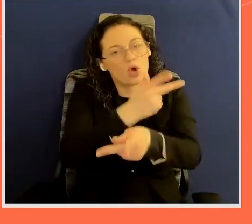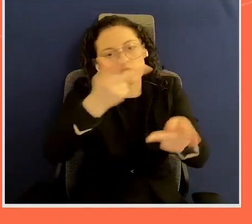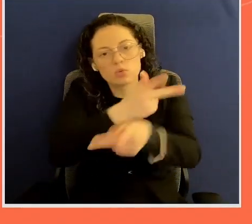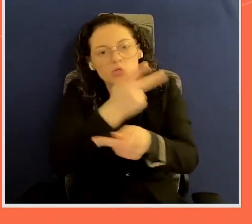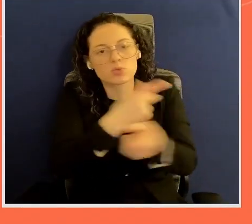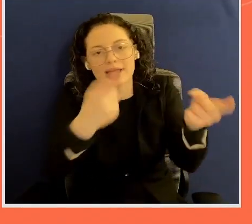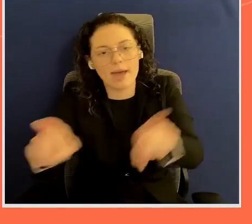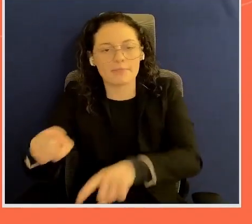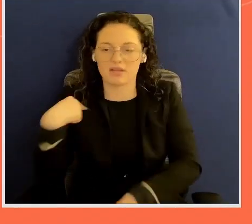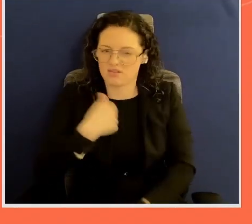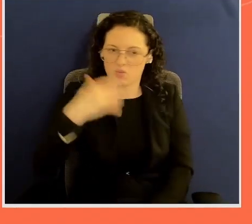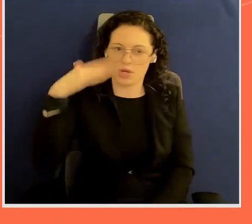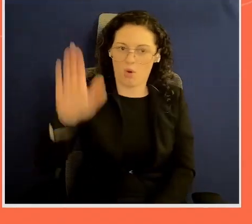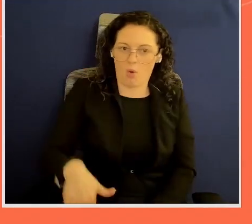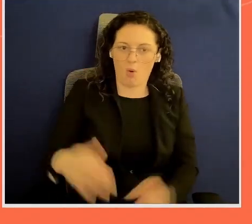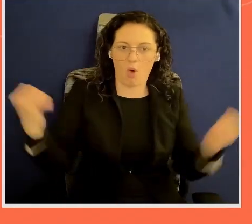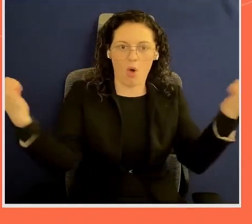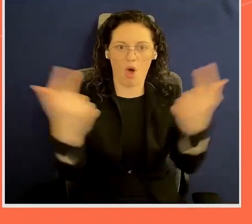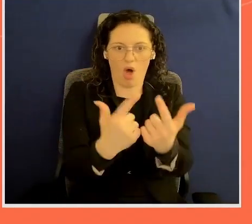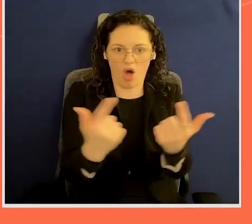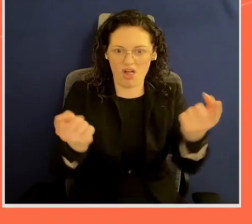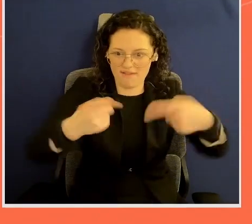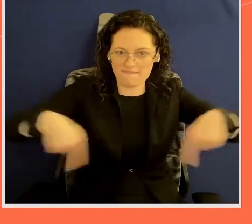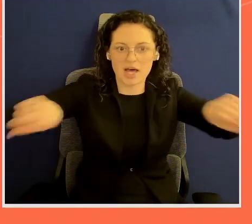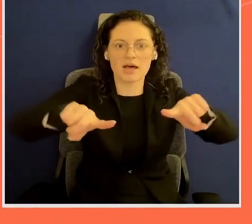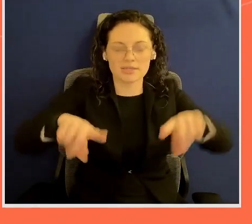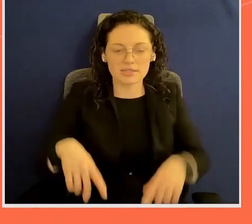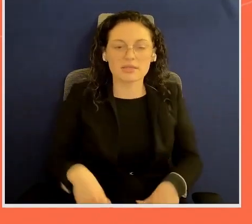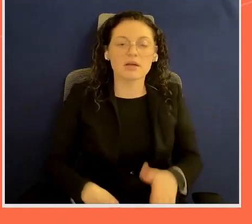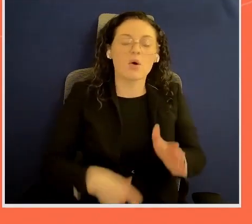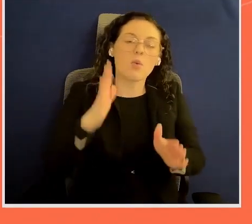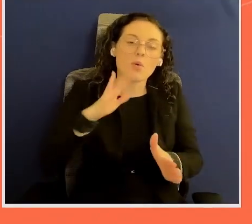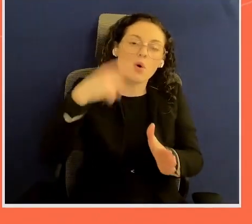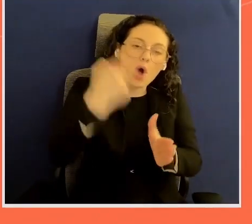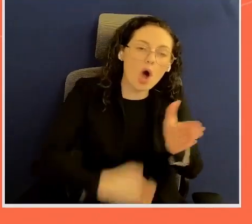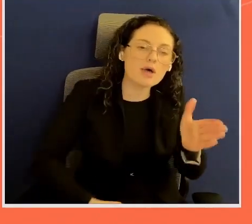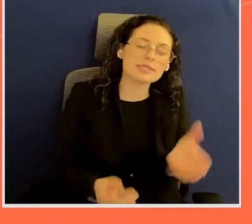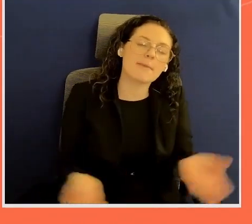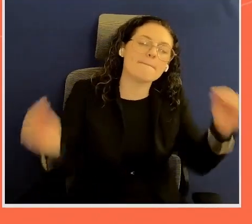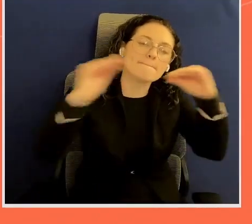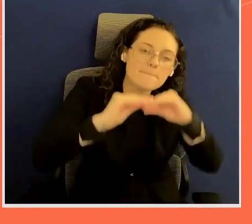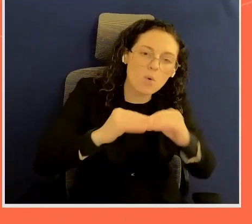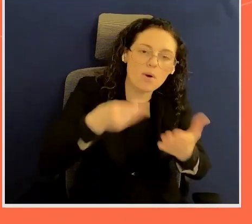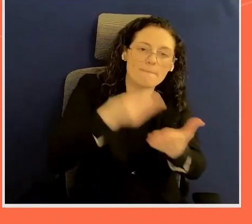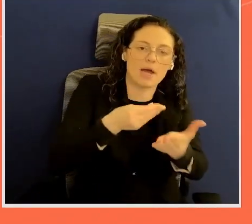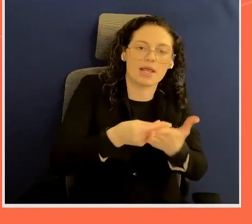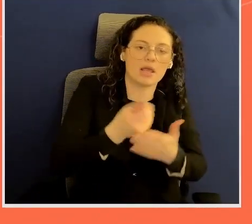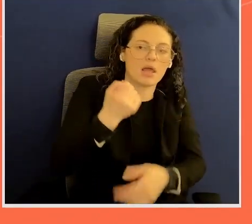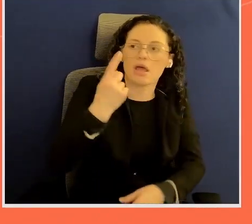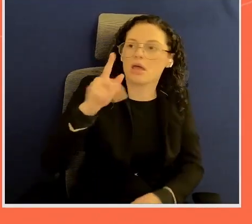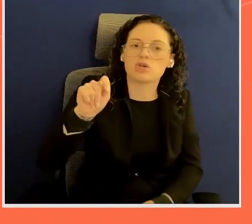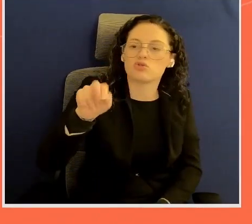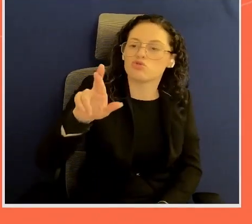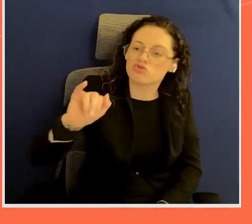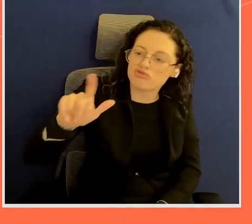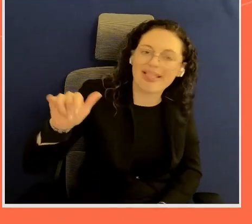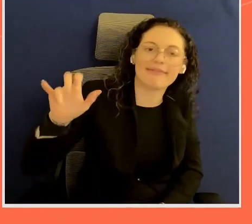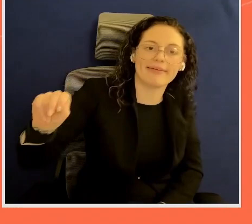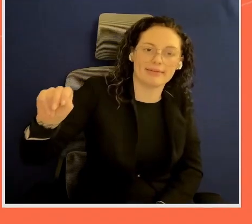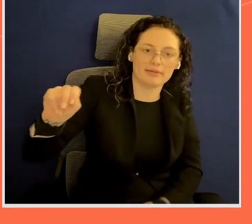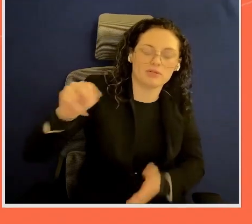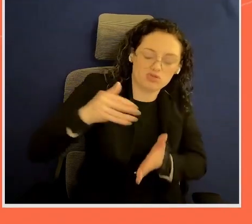indeed a genuinely historic event. The first ever Our Ocean